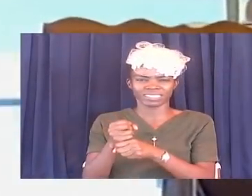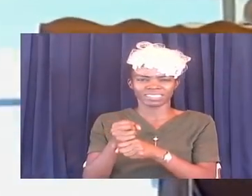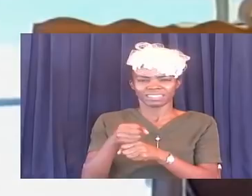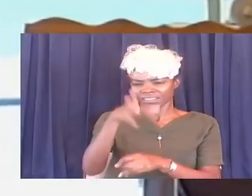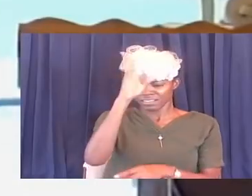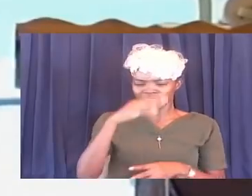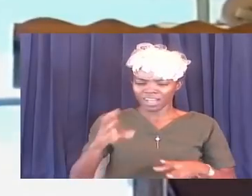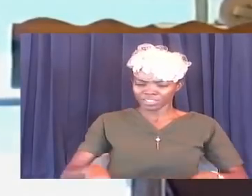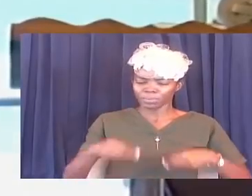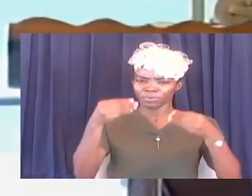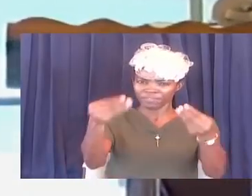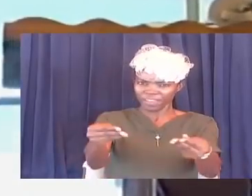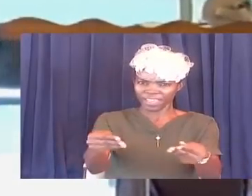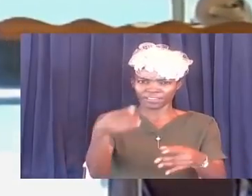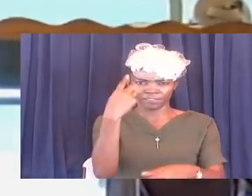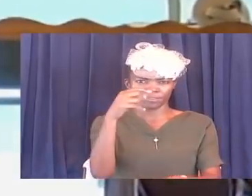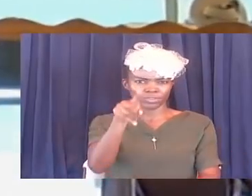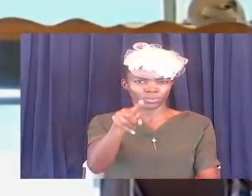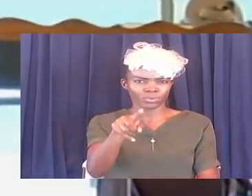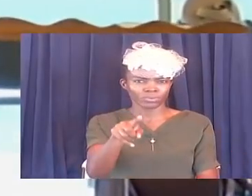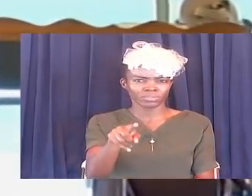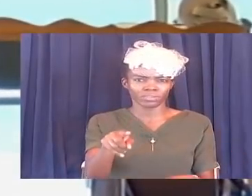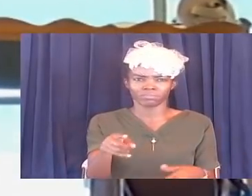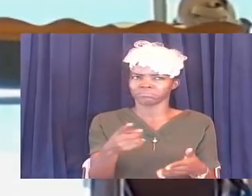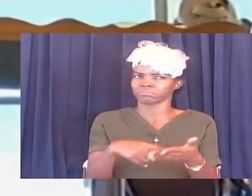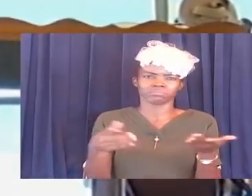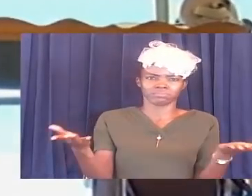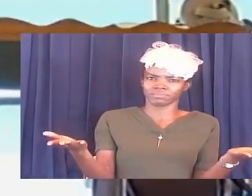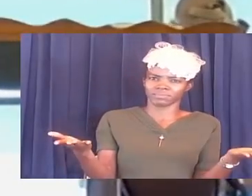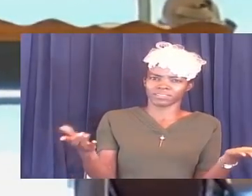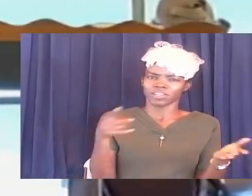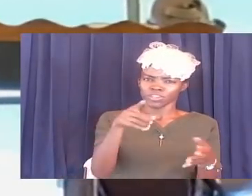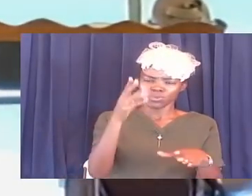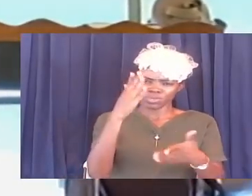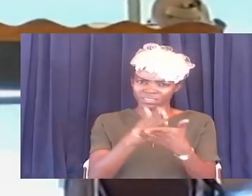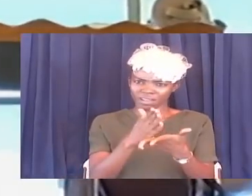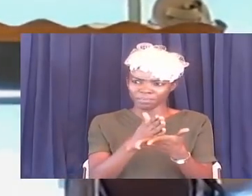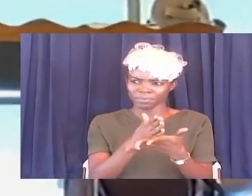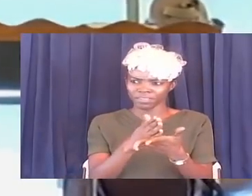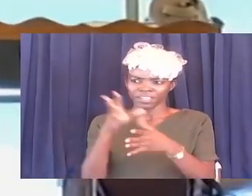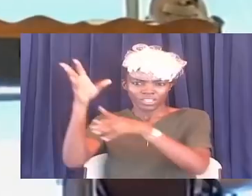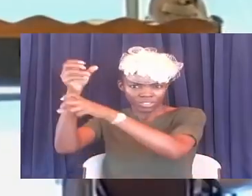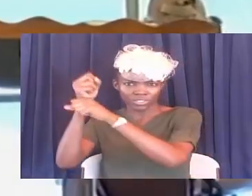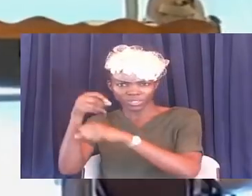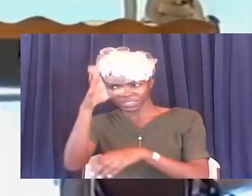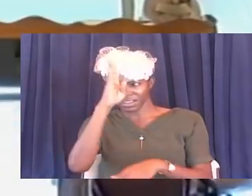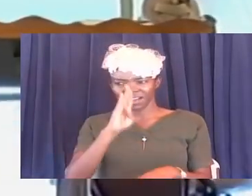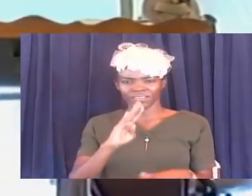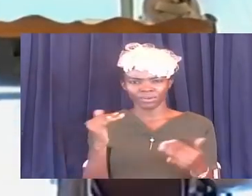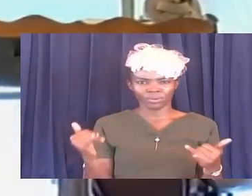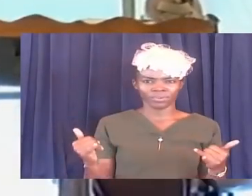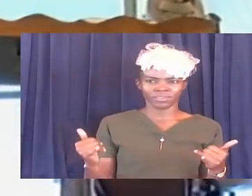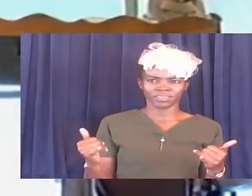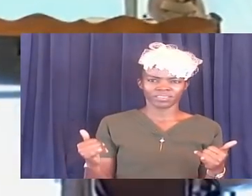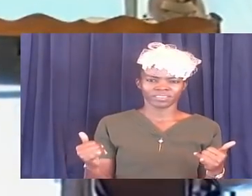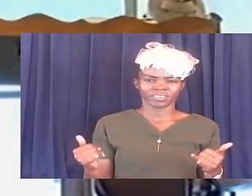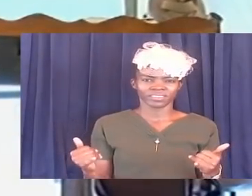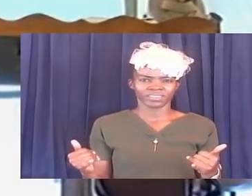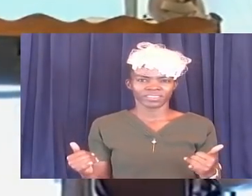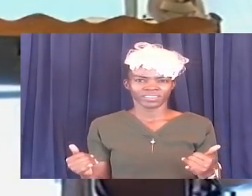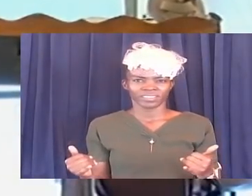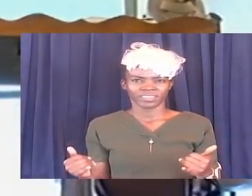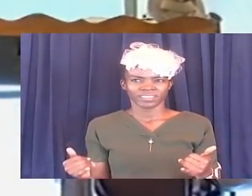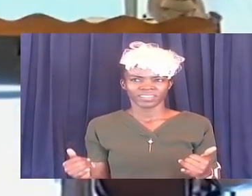trust you in a coming. Know you're going to deliver me. What am I doing now? We shelve with faith. We shelve